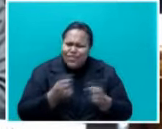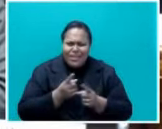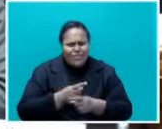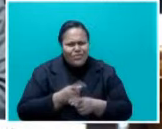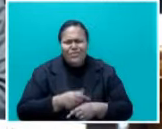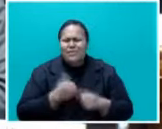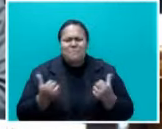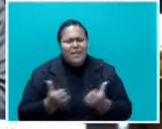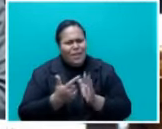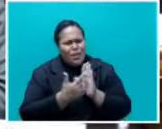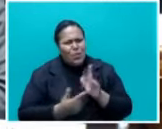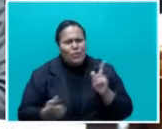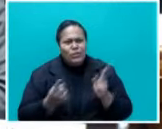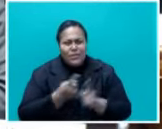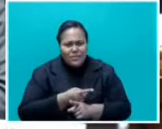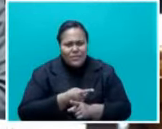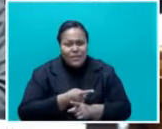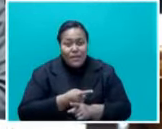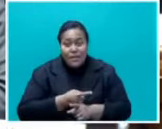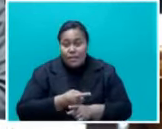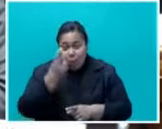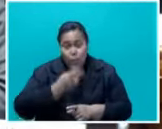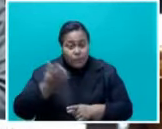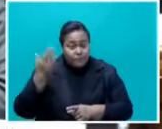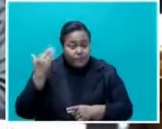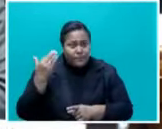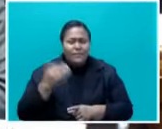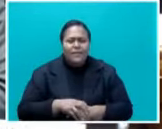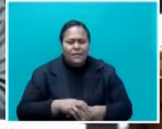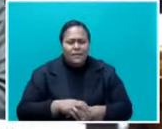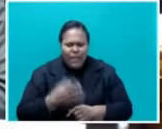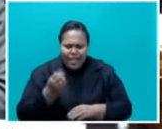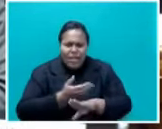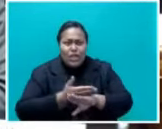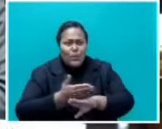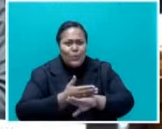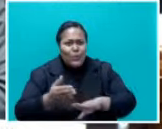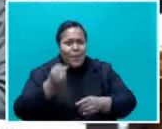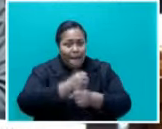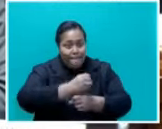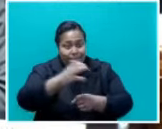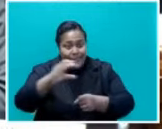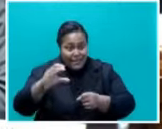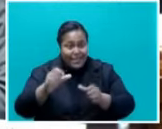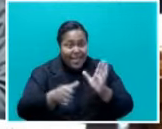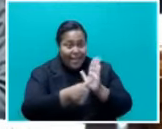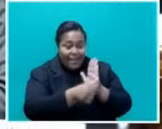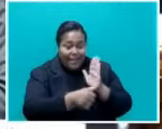The previous Companies Act that was repealed when we brought in the new Companies Act had been amended